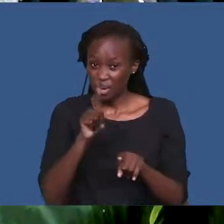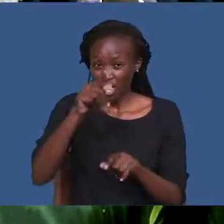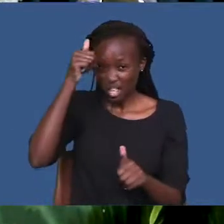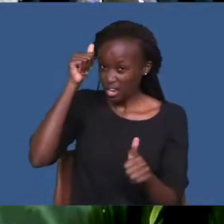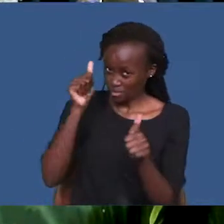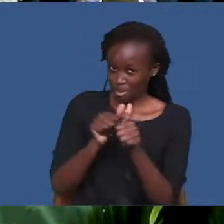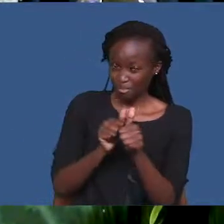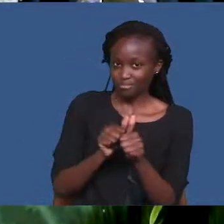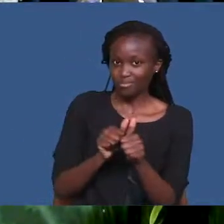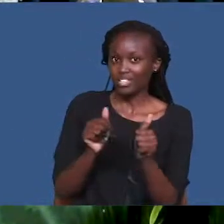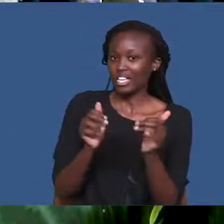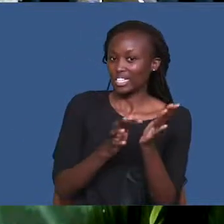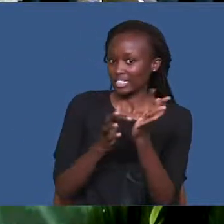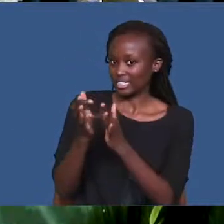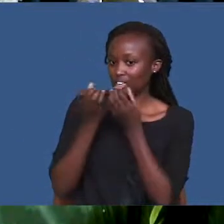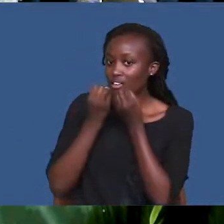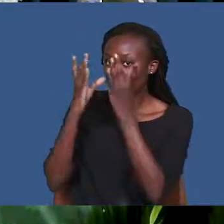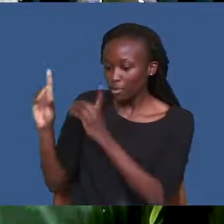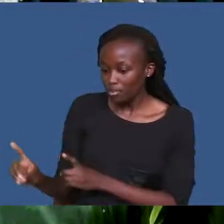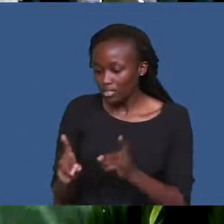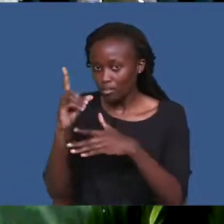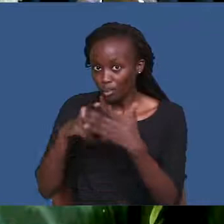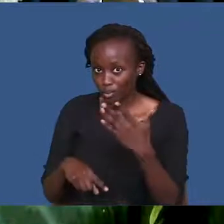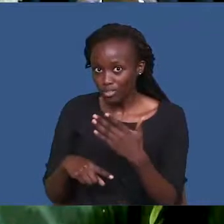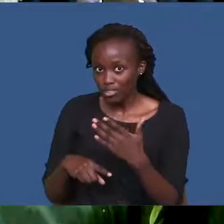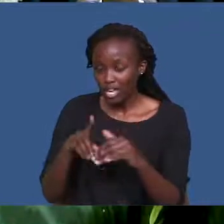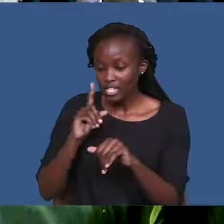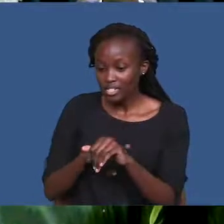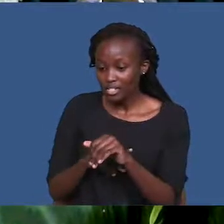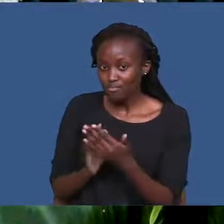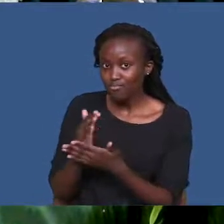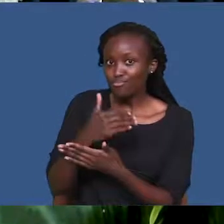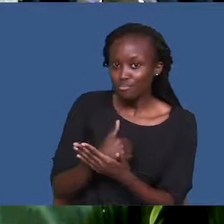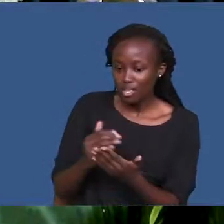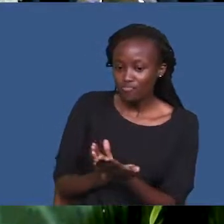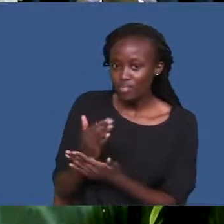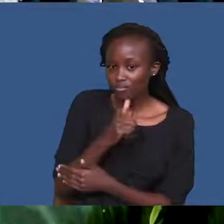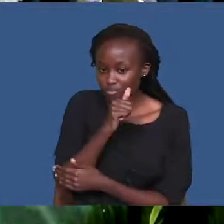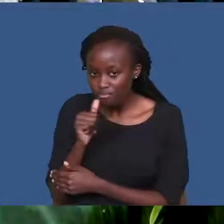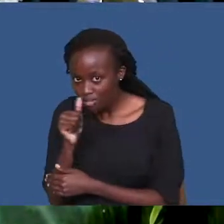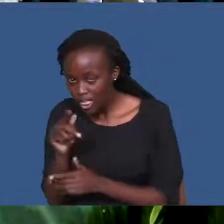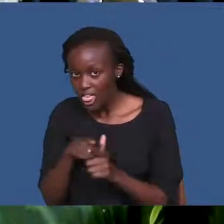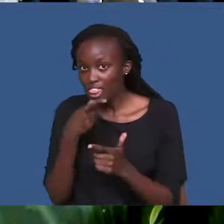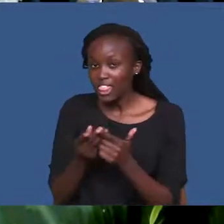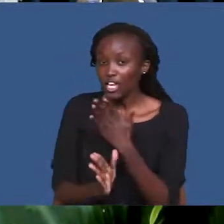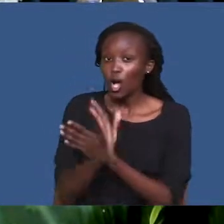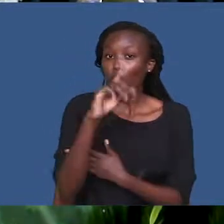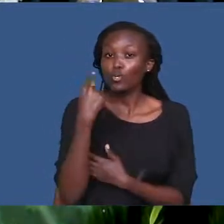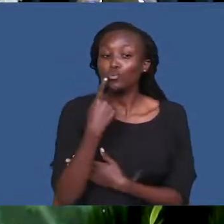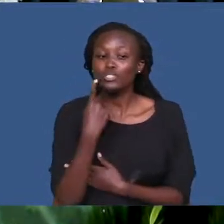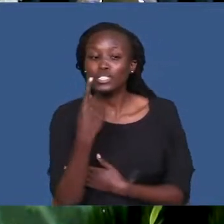big display over their giving, but to give in secret. And the Father that sees in secret